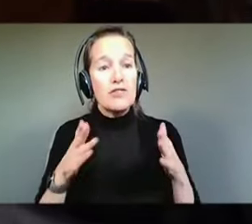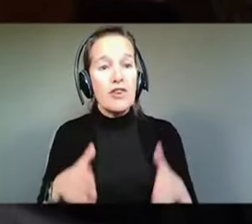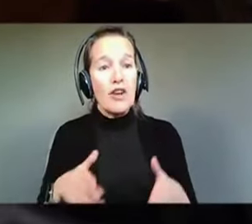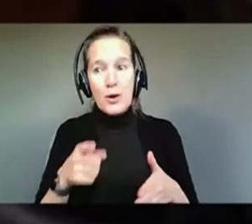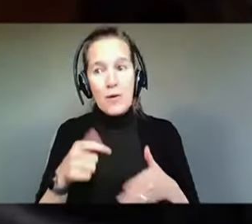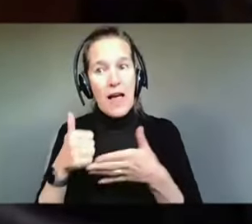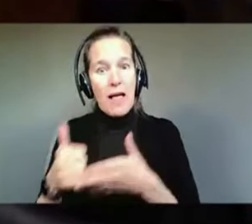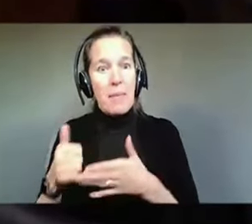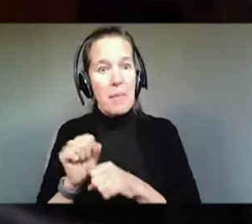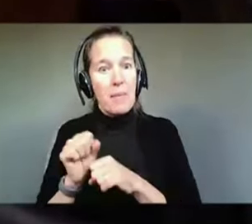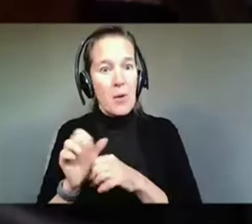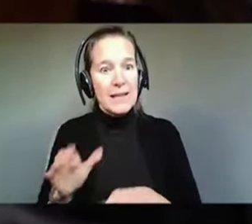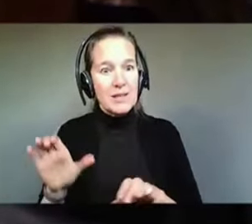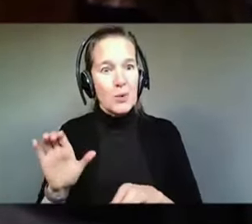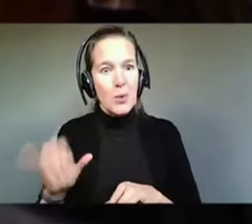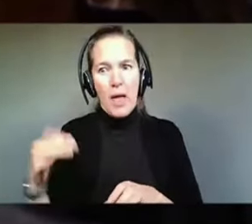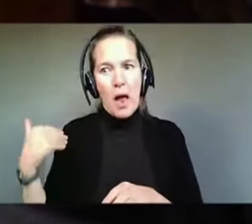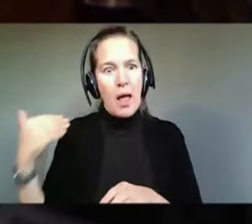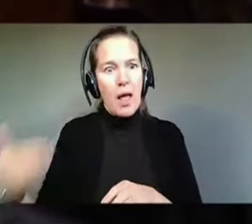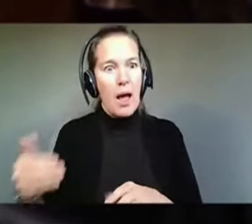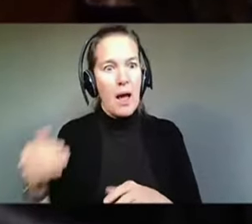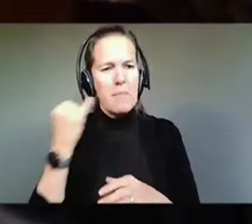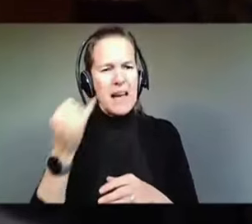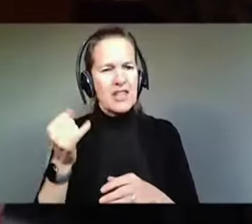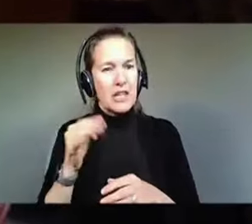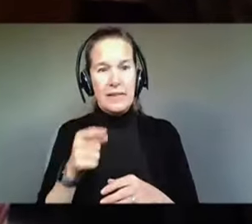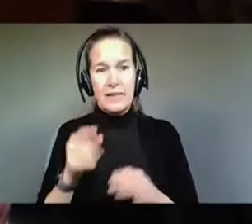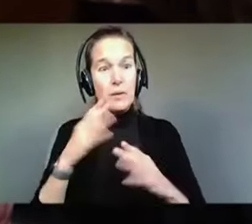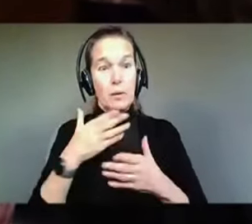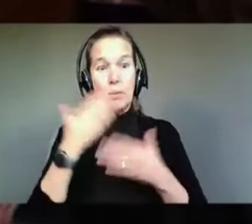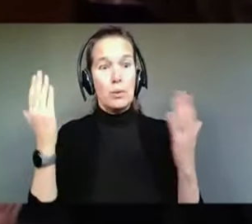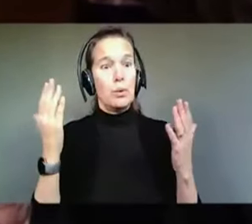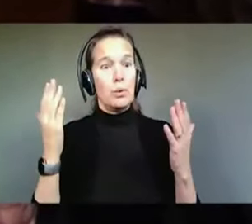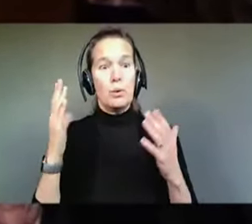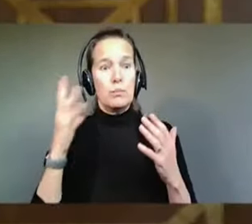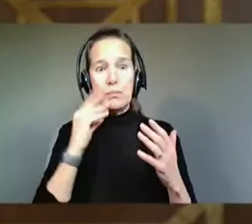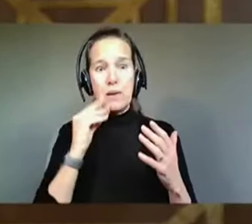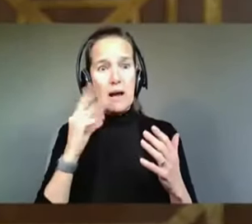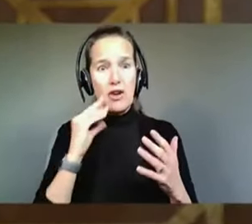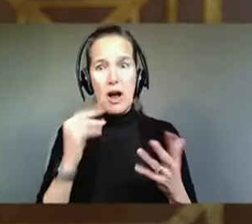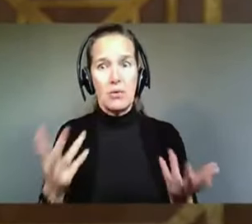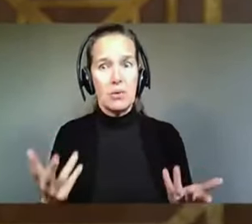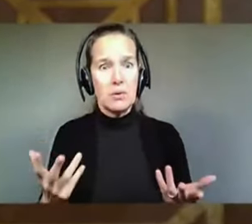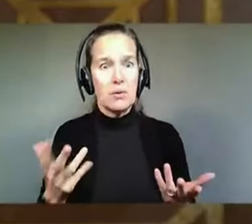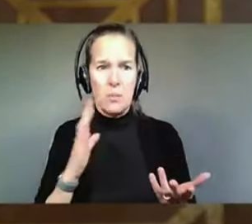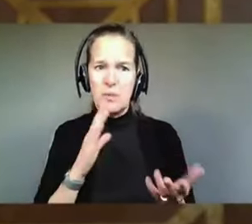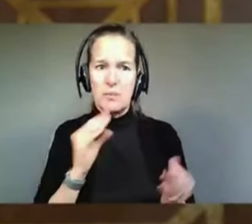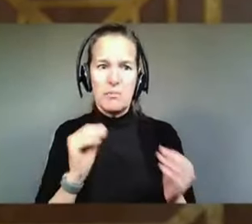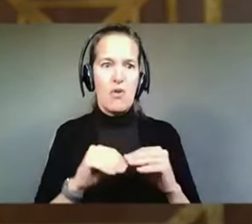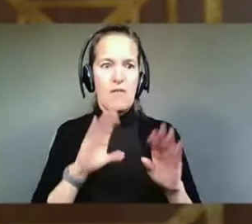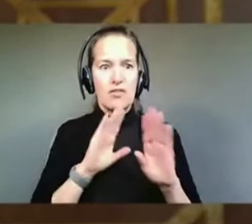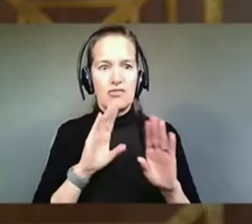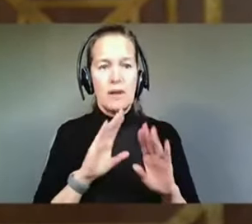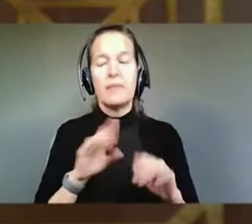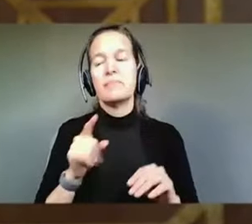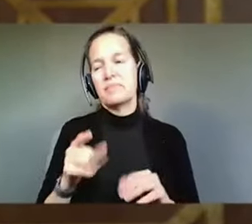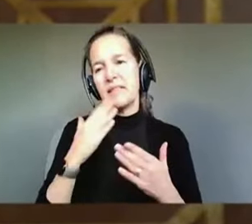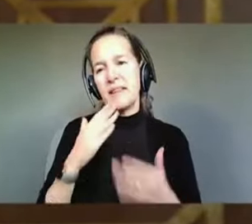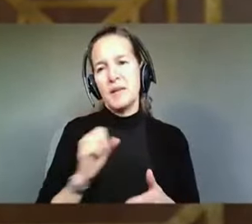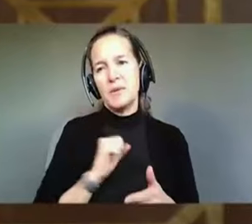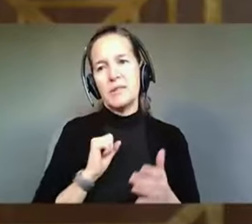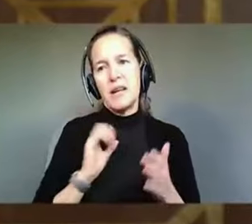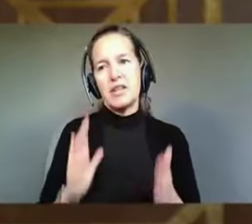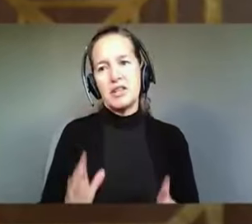you hadn't had that background, how frustrating this would be. Thank you for your question, Senator. It has been an